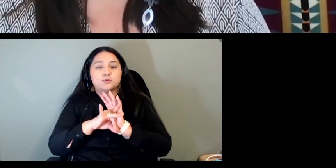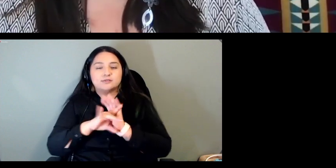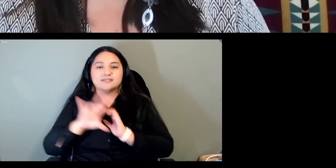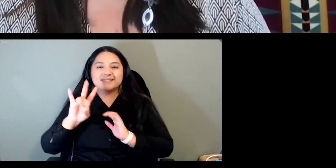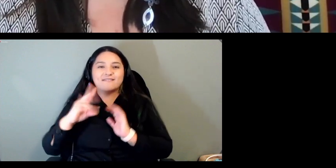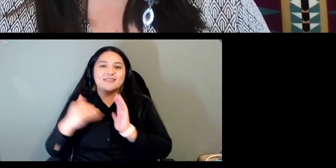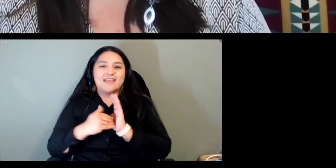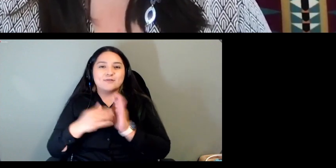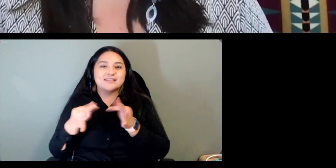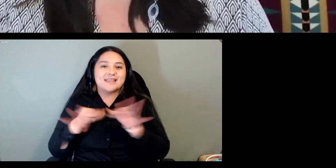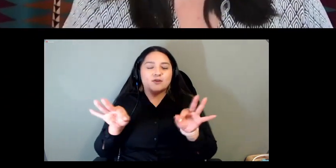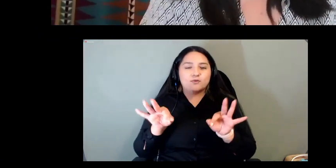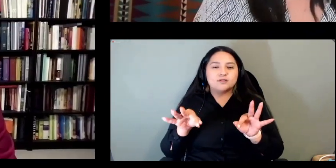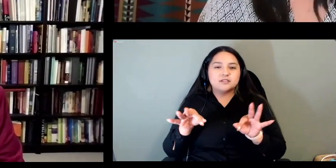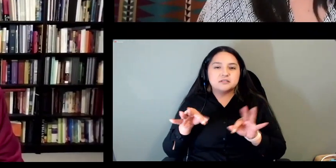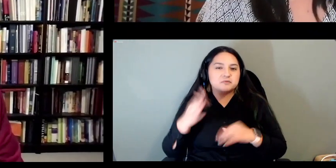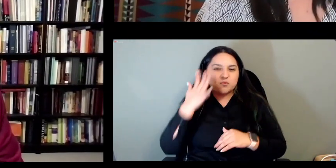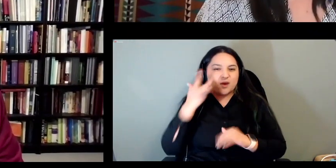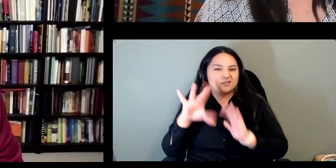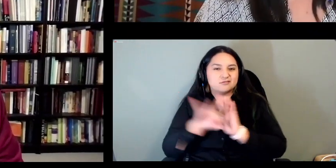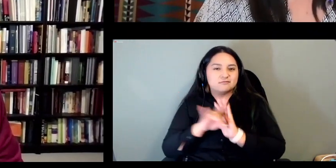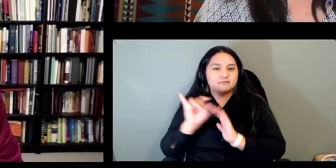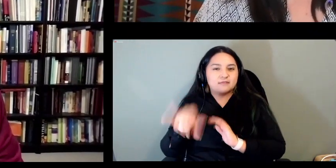for your course?